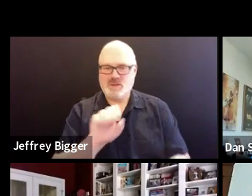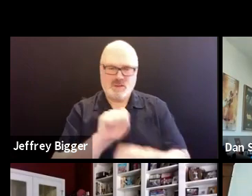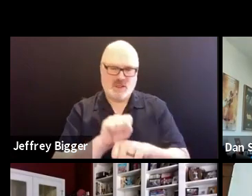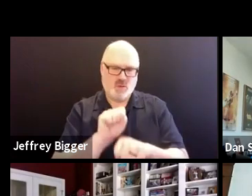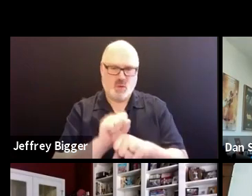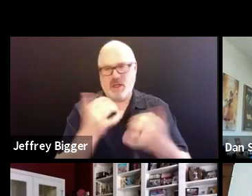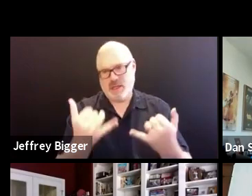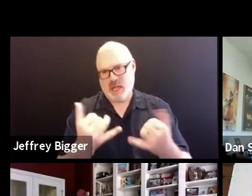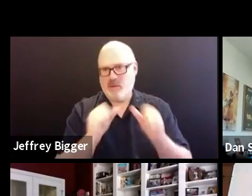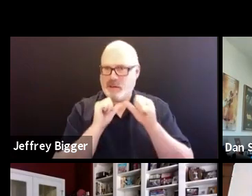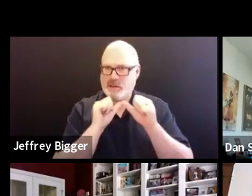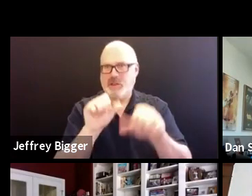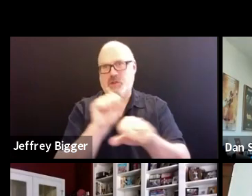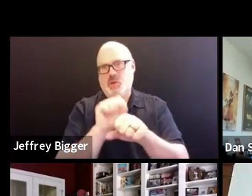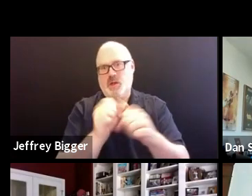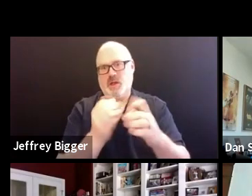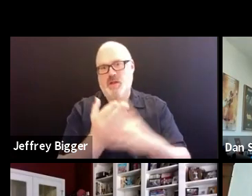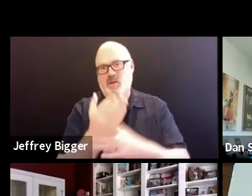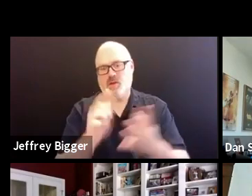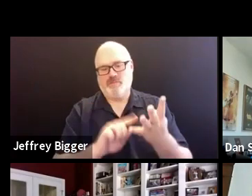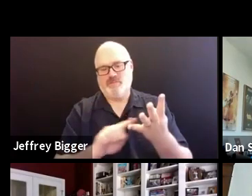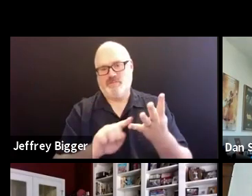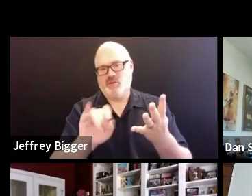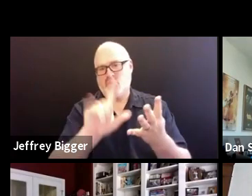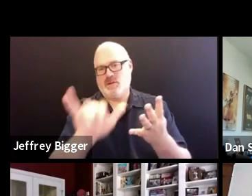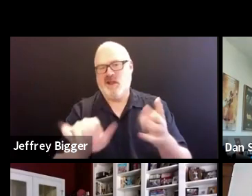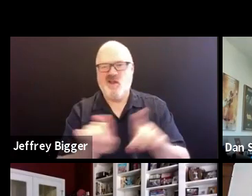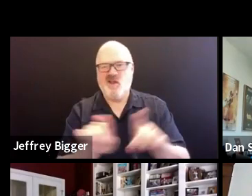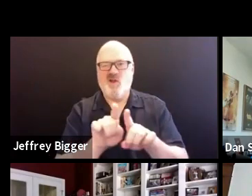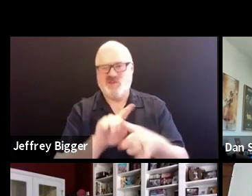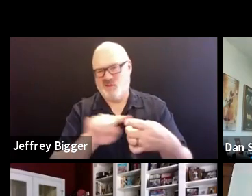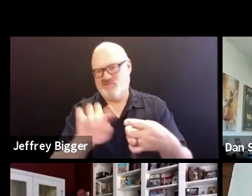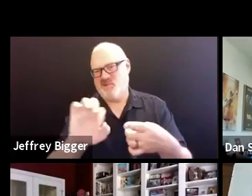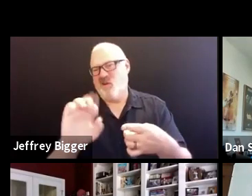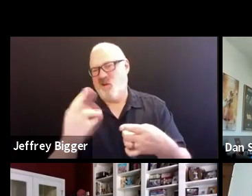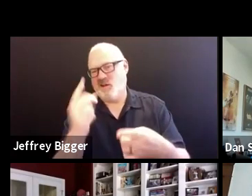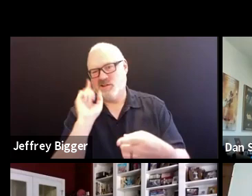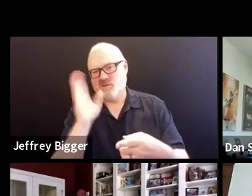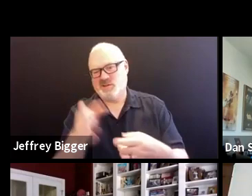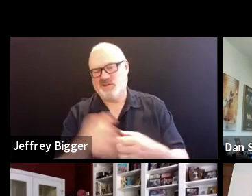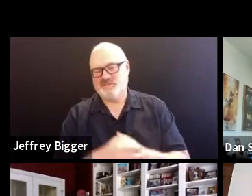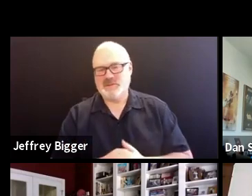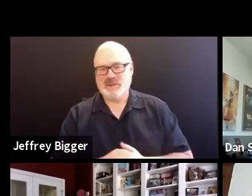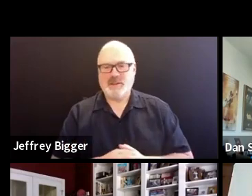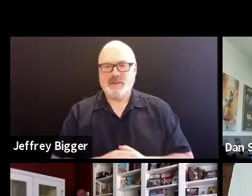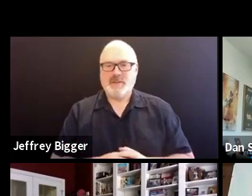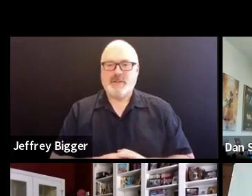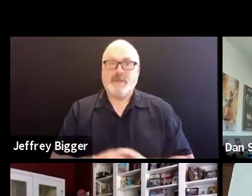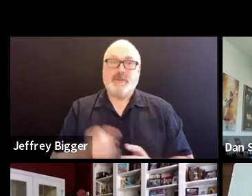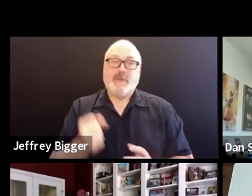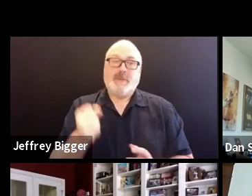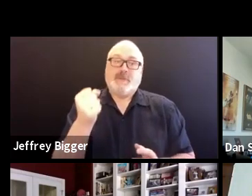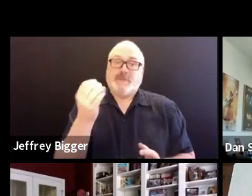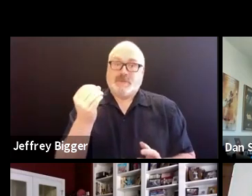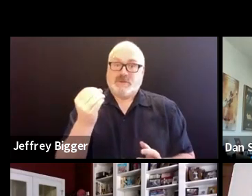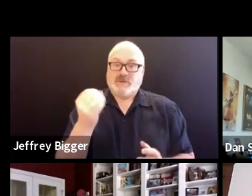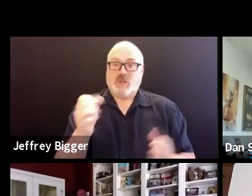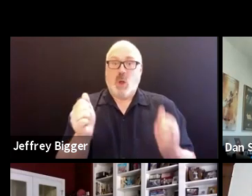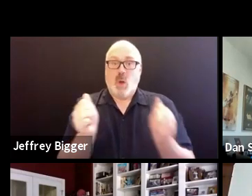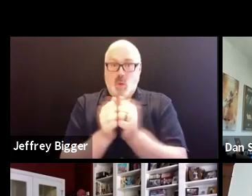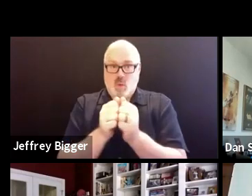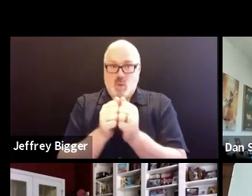working through the end of July and probably into August as well. So with